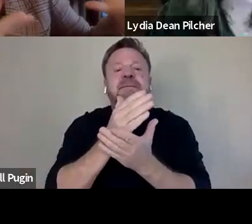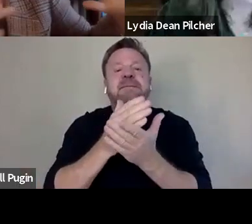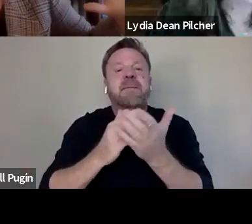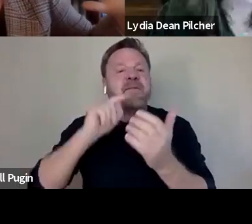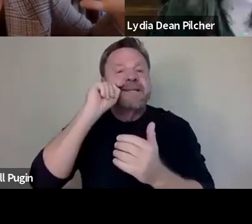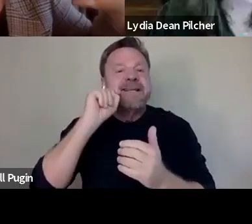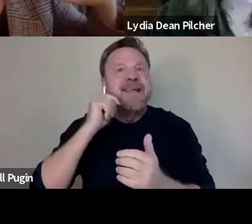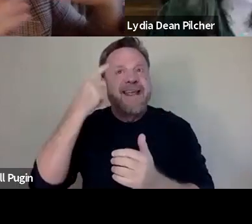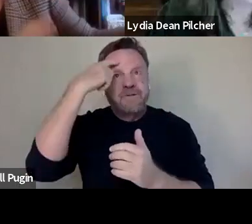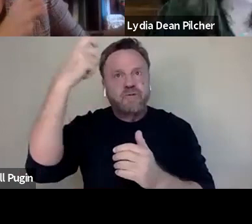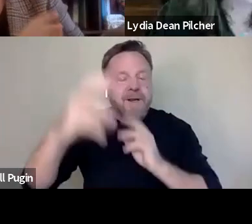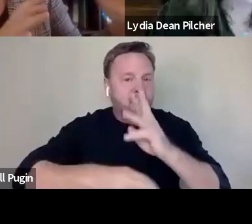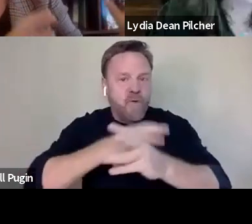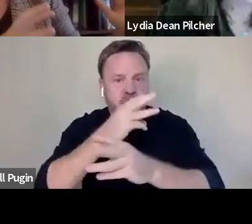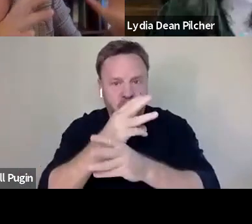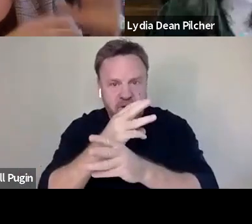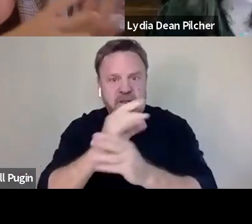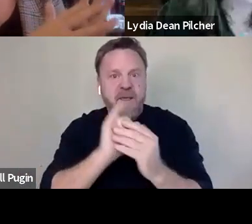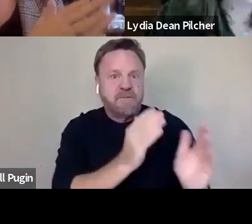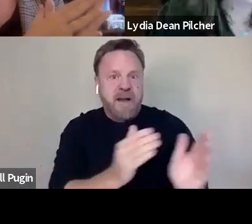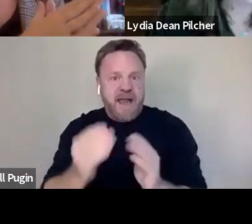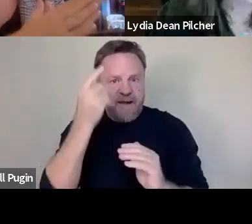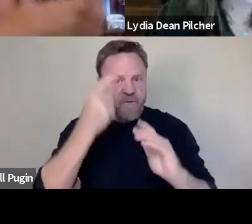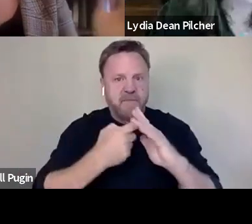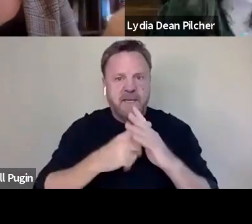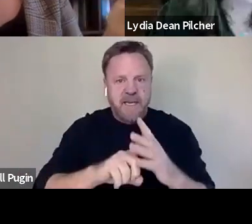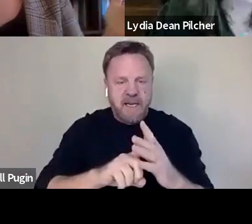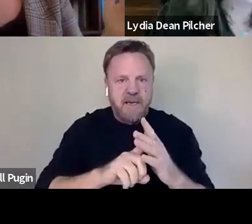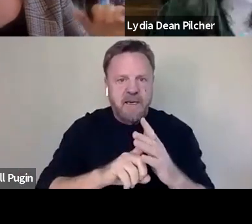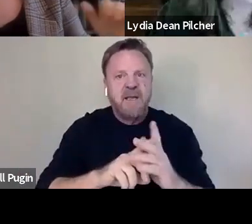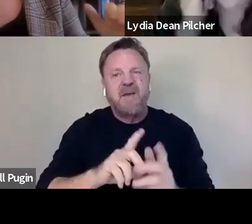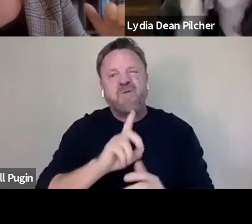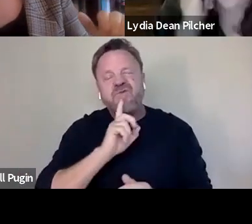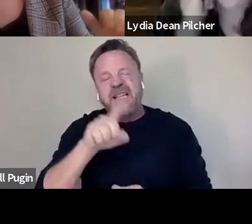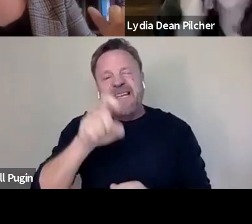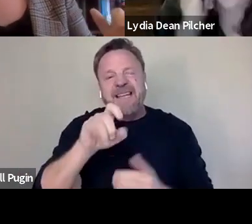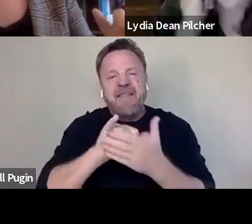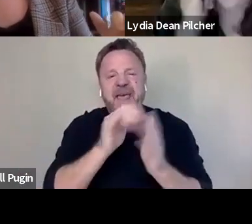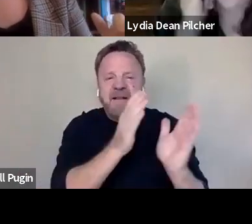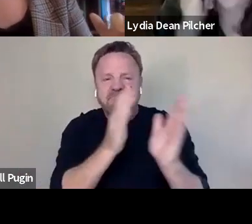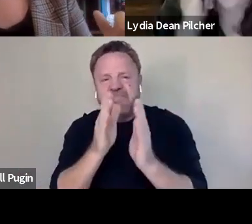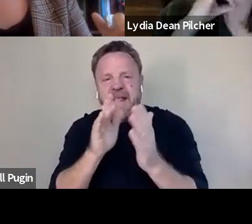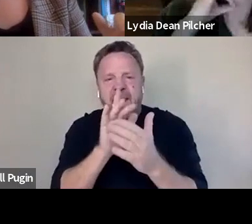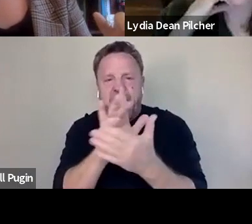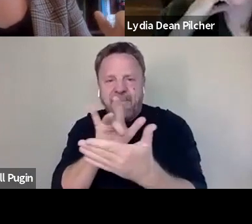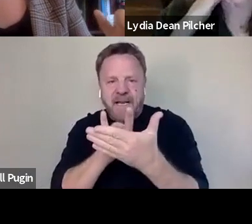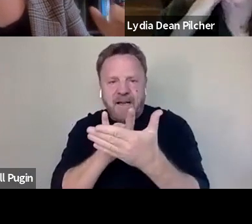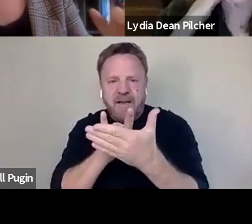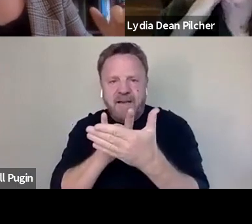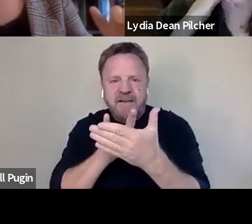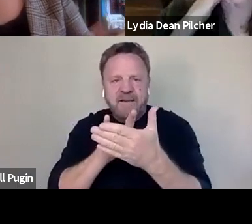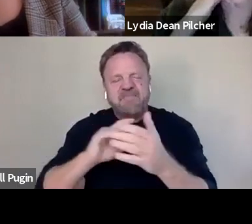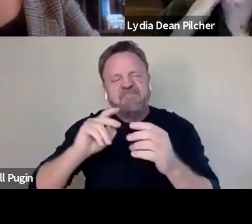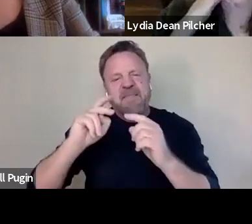dream world that had been planned for the beginning, actually, we really needed it towards the middle and sort of second last third